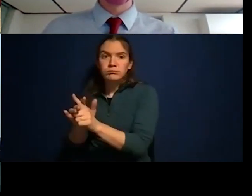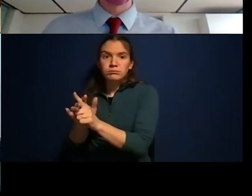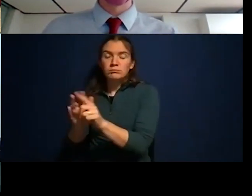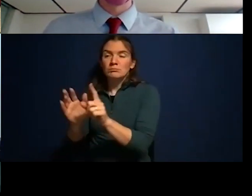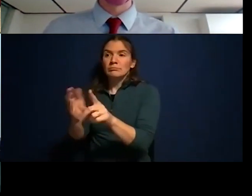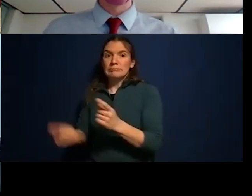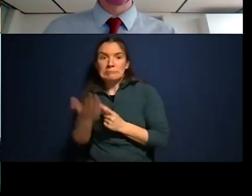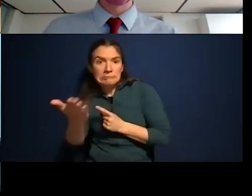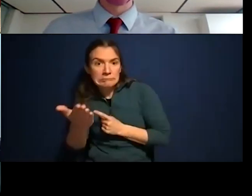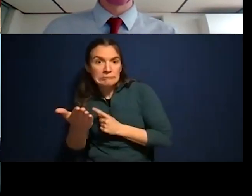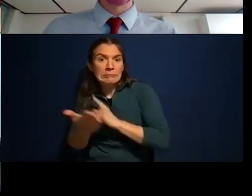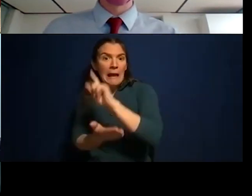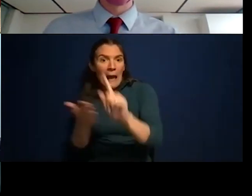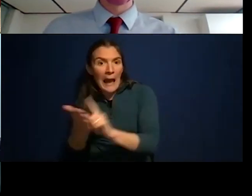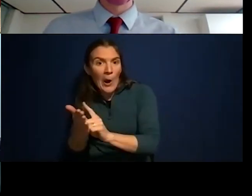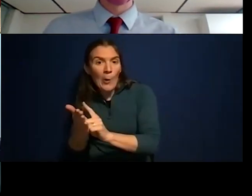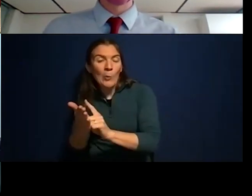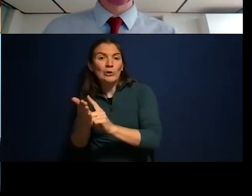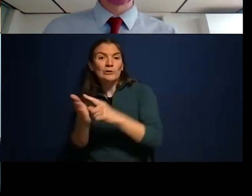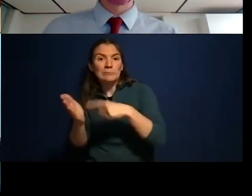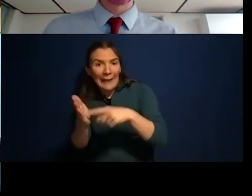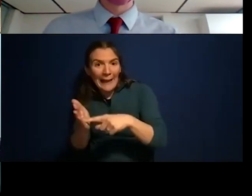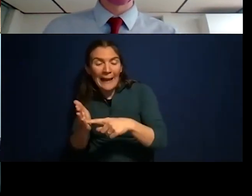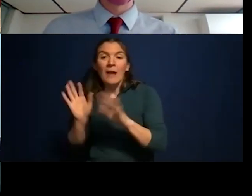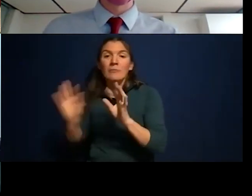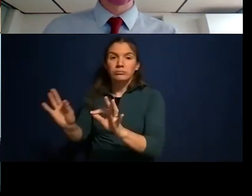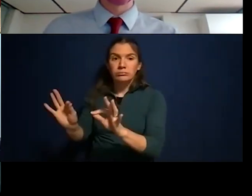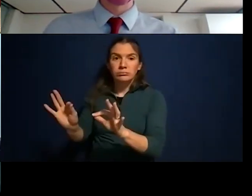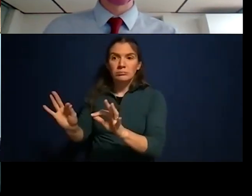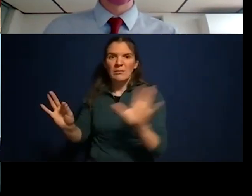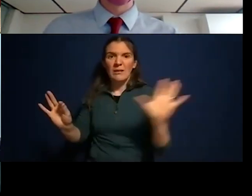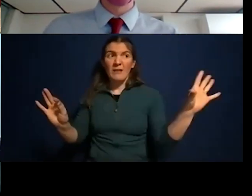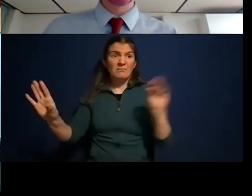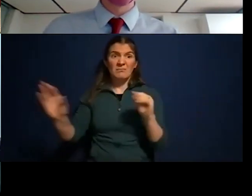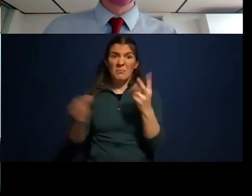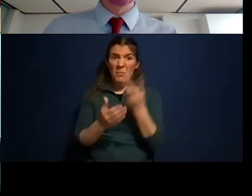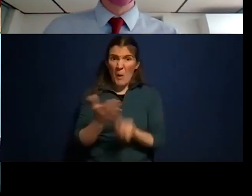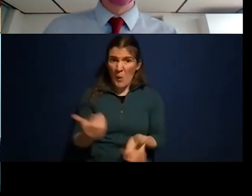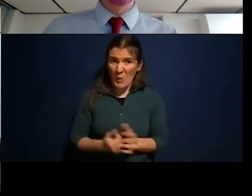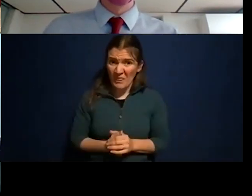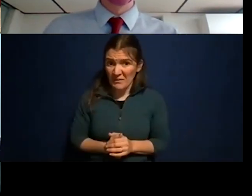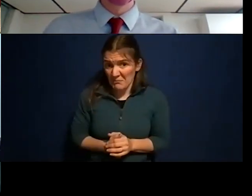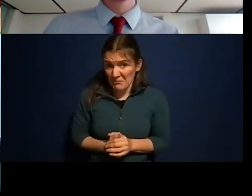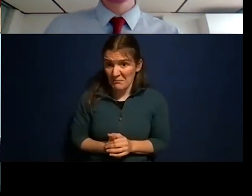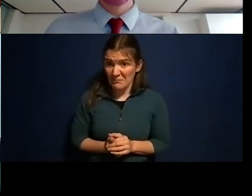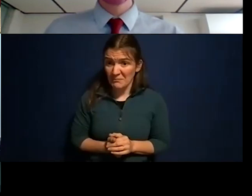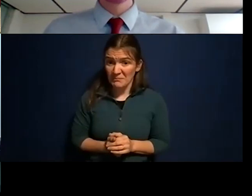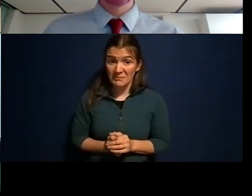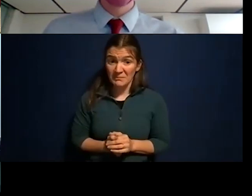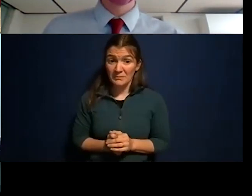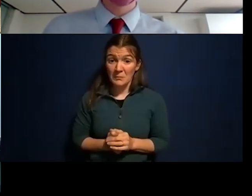be some sort of extraordinary or temporary events as well.